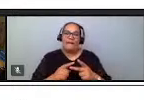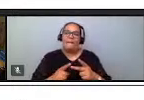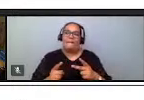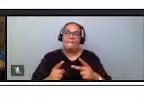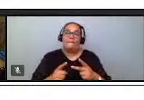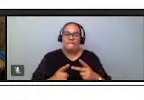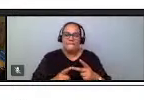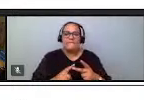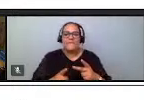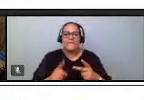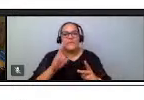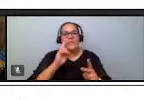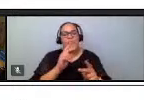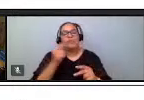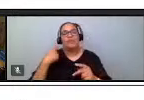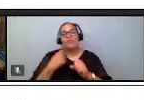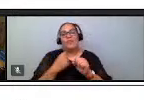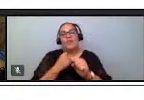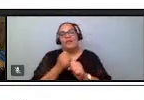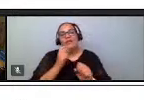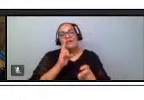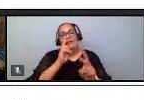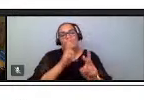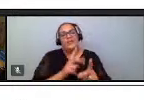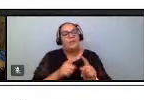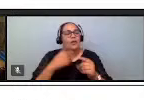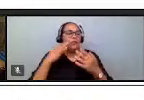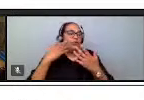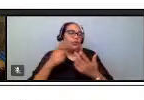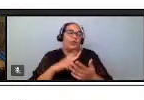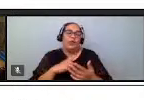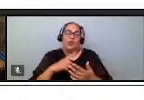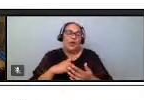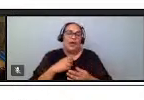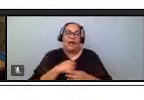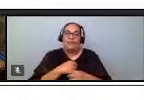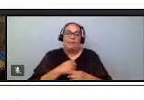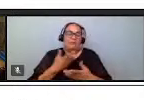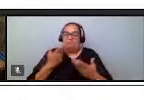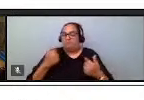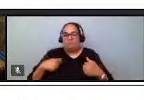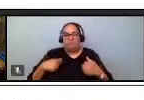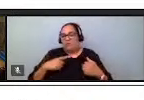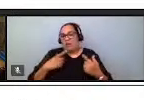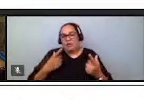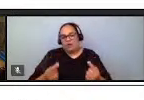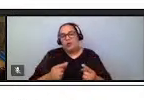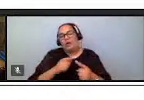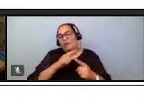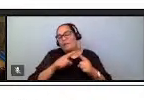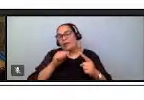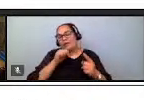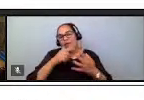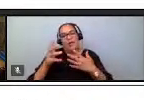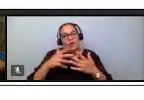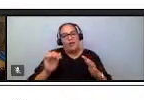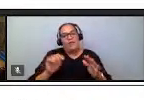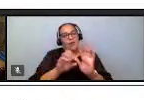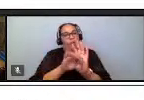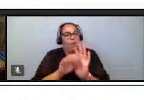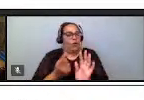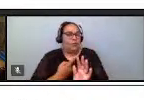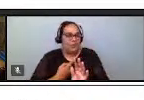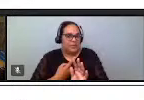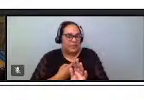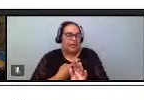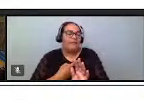say visiting their last year um I don't know why don't quote me um however uh they Market themselves